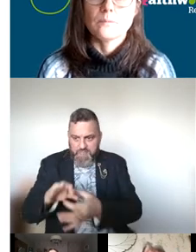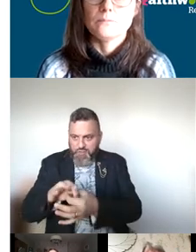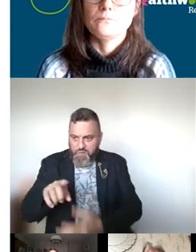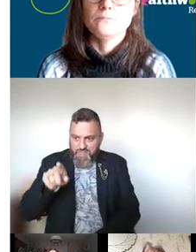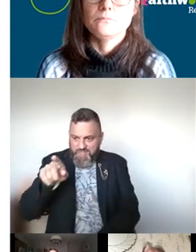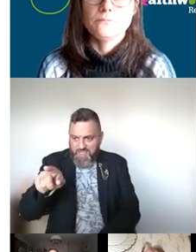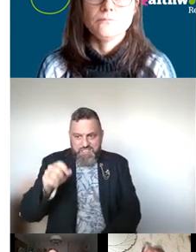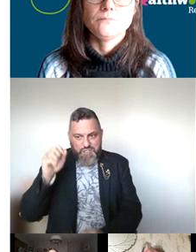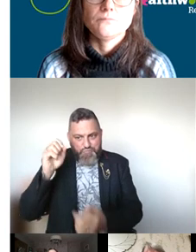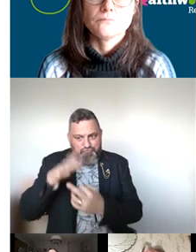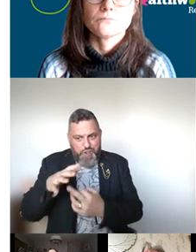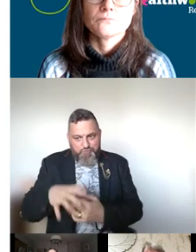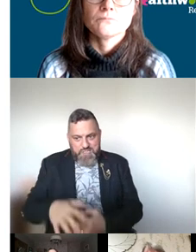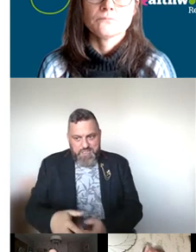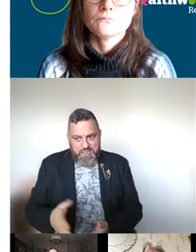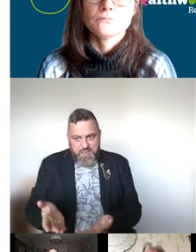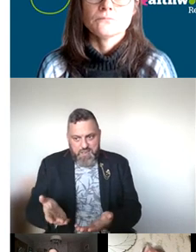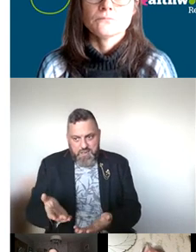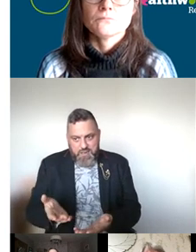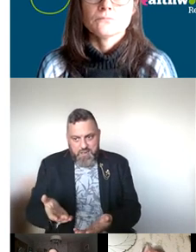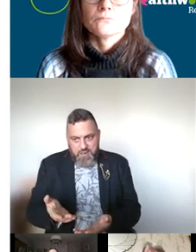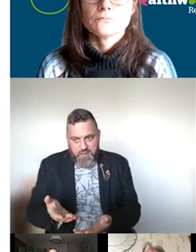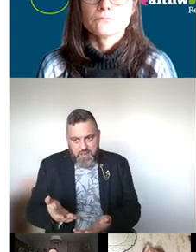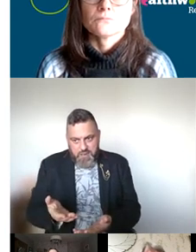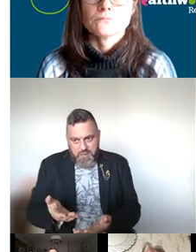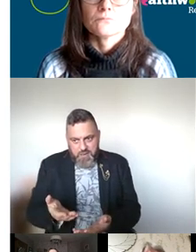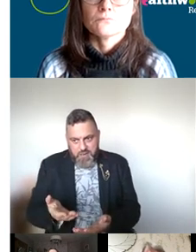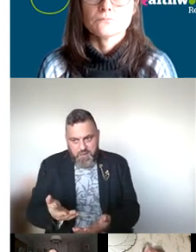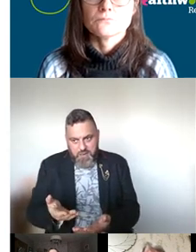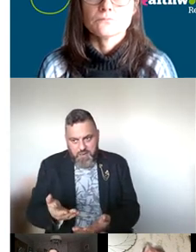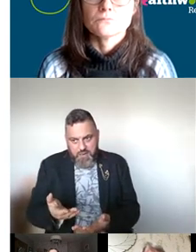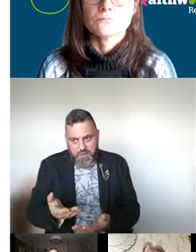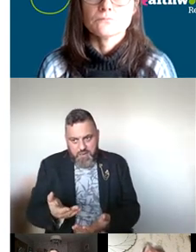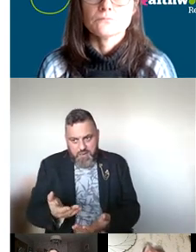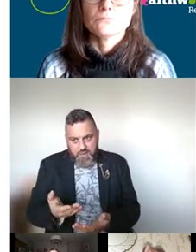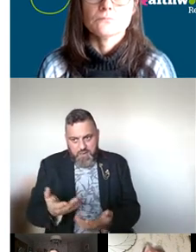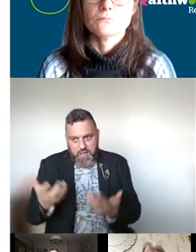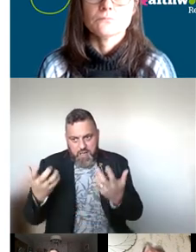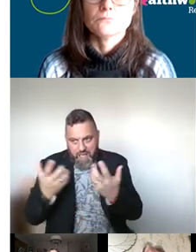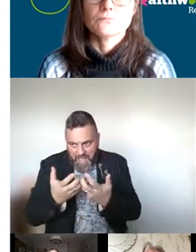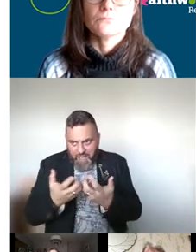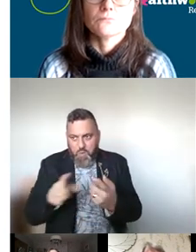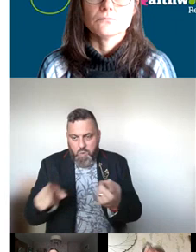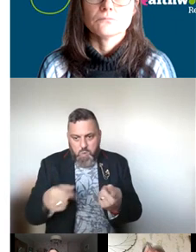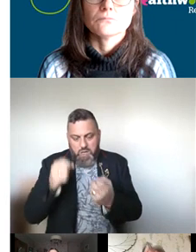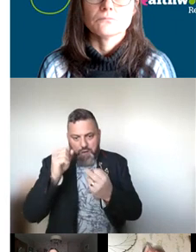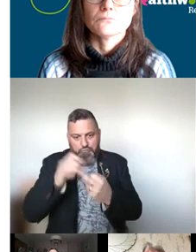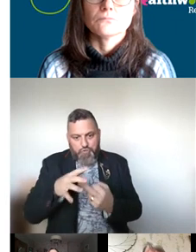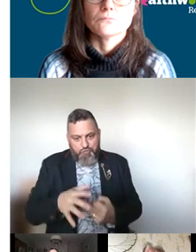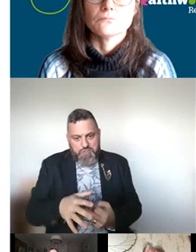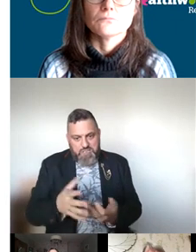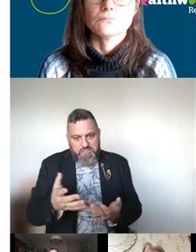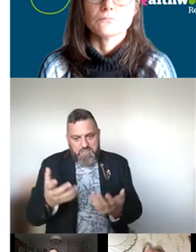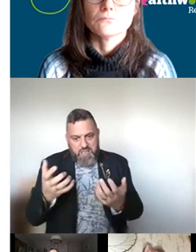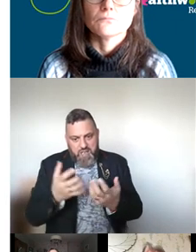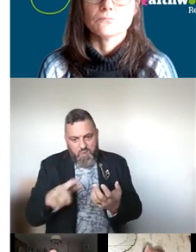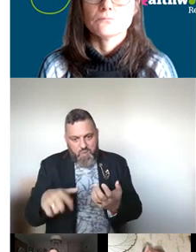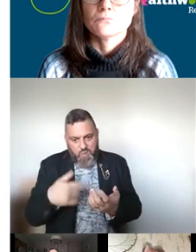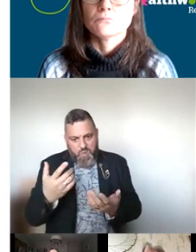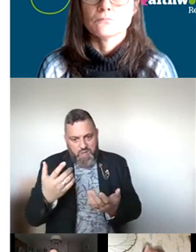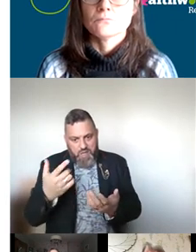terms of prioritisation. And I think it is more a question about how we prioritise and how we understand